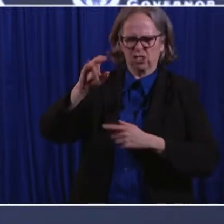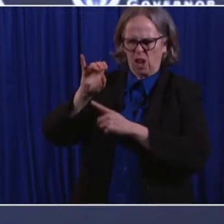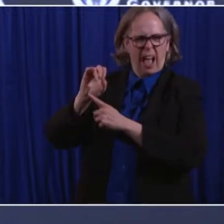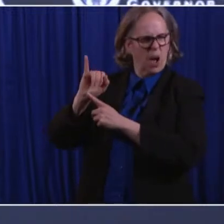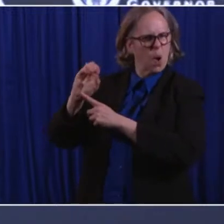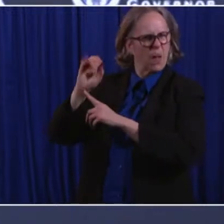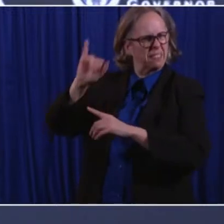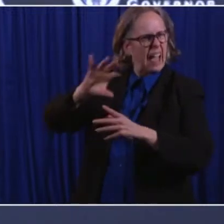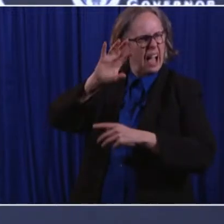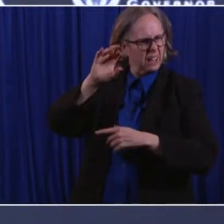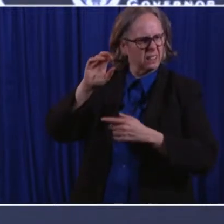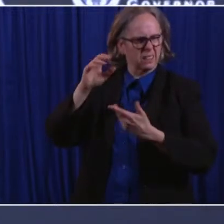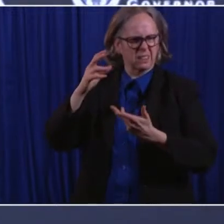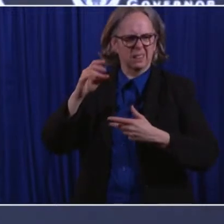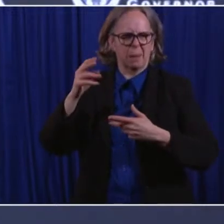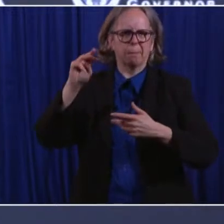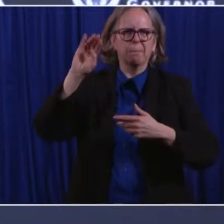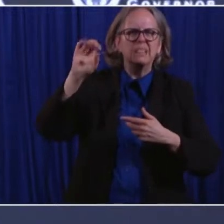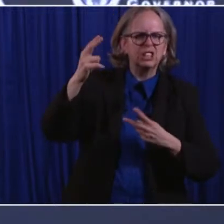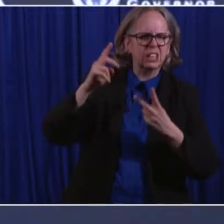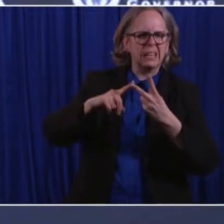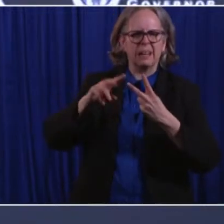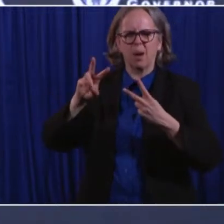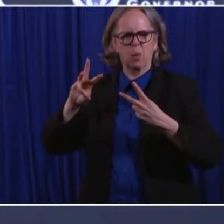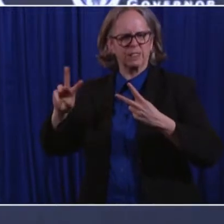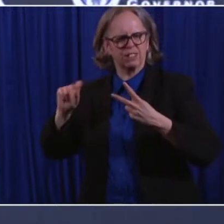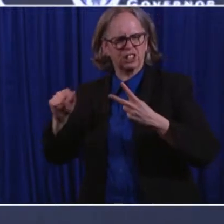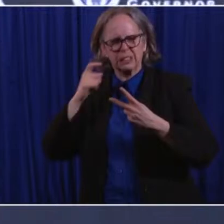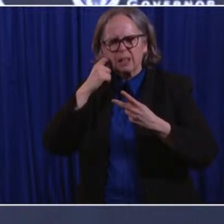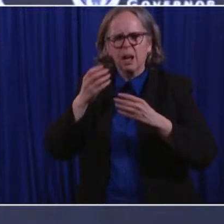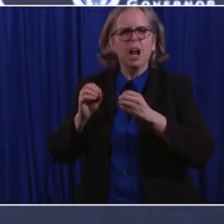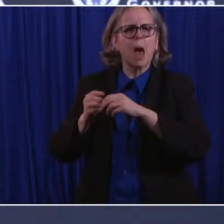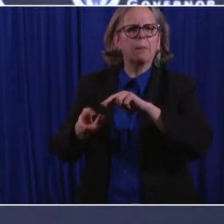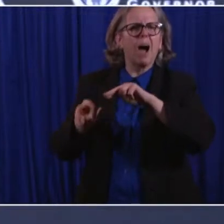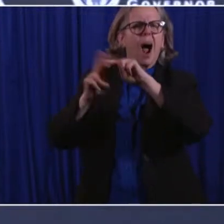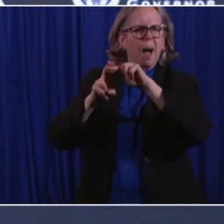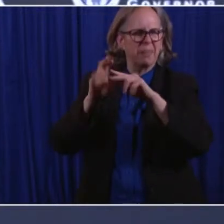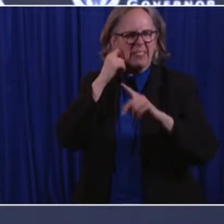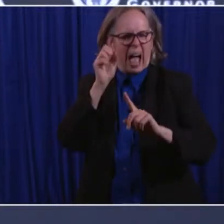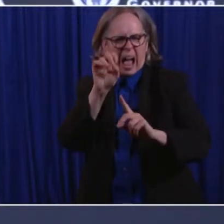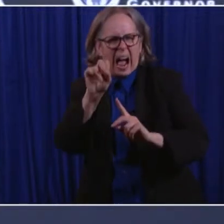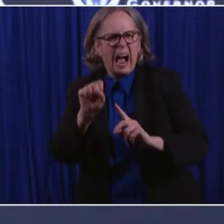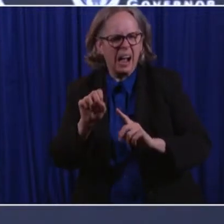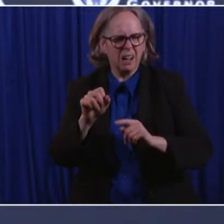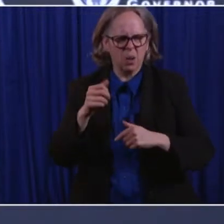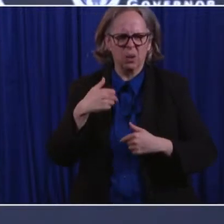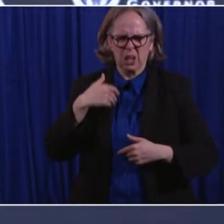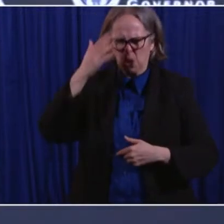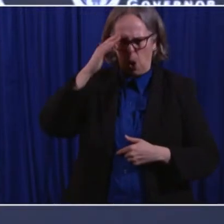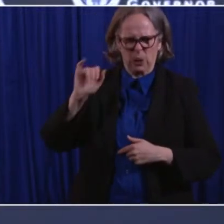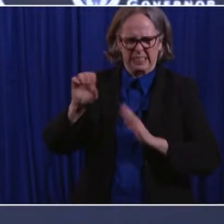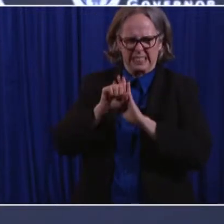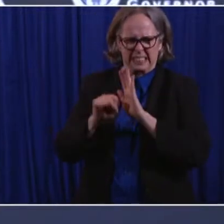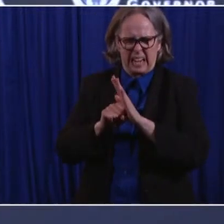West Virginia. So those are our borders, 2 of our border states, and so that does concern us.